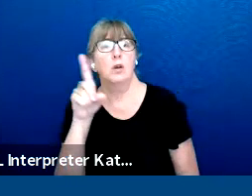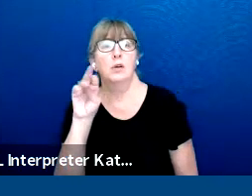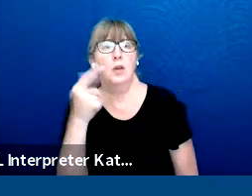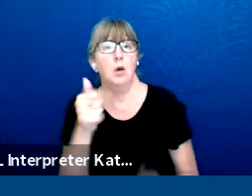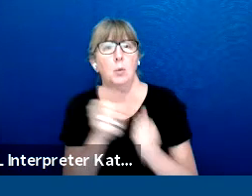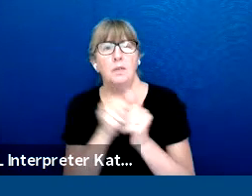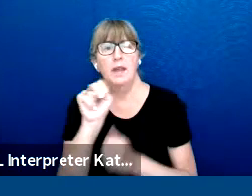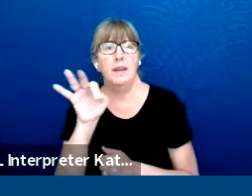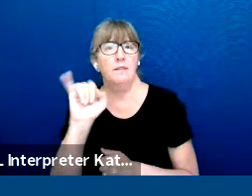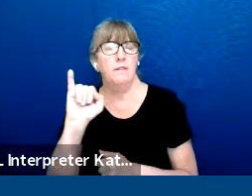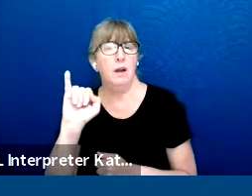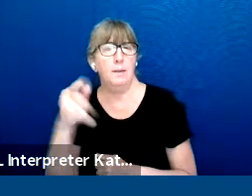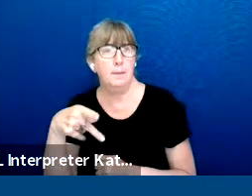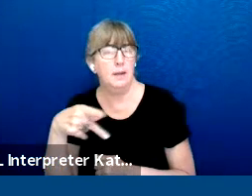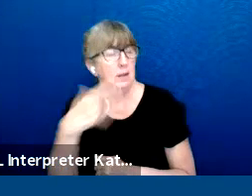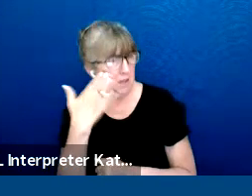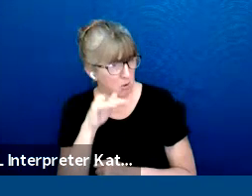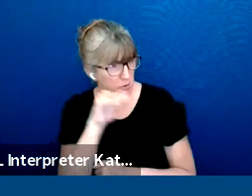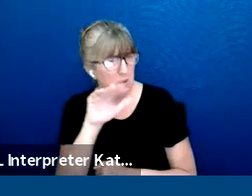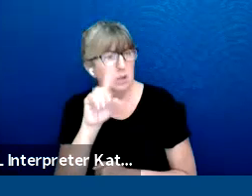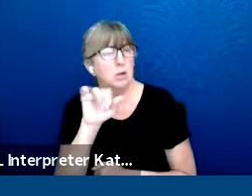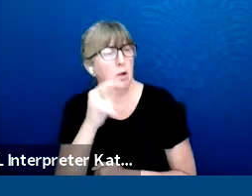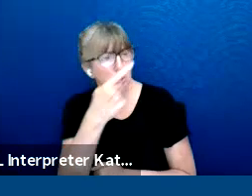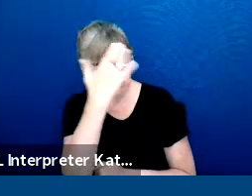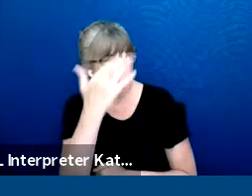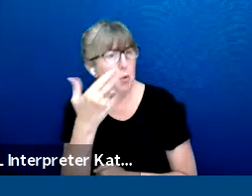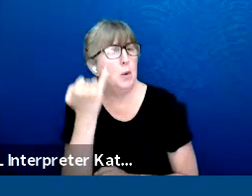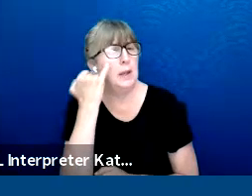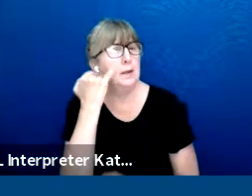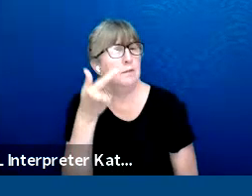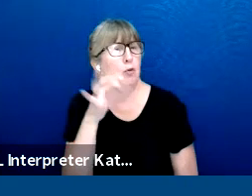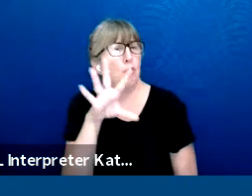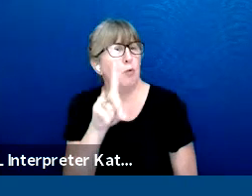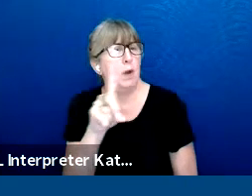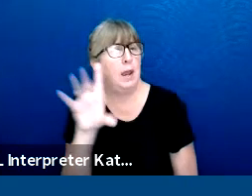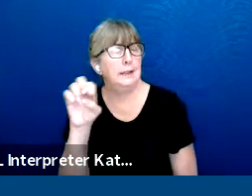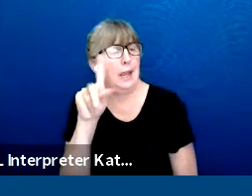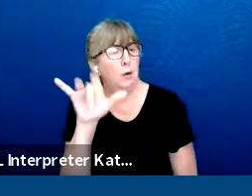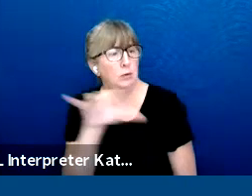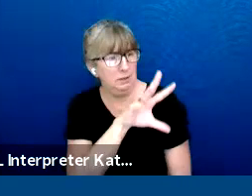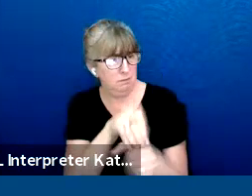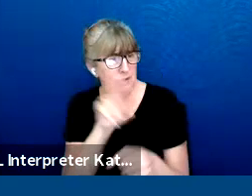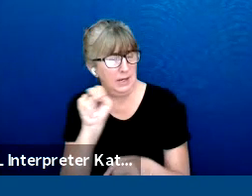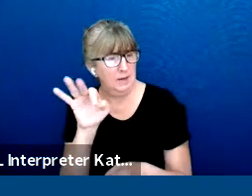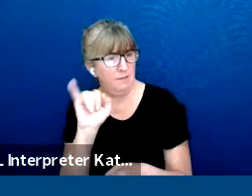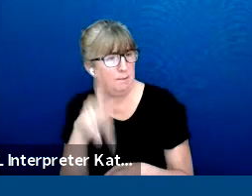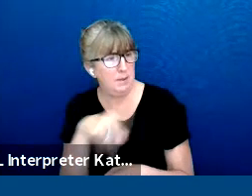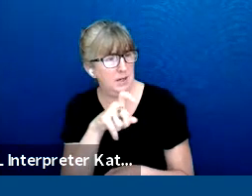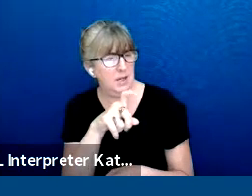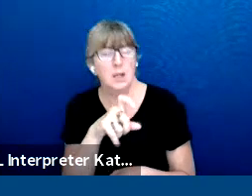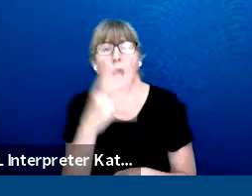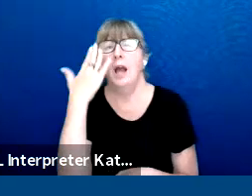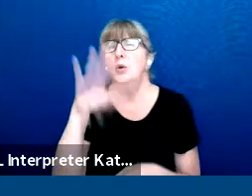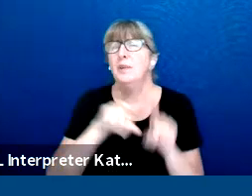don't know, Doug, if you know if Grand County is part of the NFIP. Off the top of your head, I know different communities and